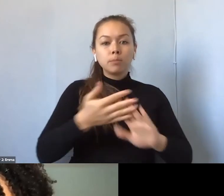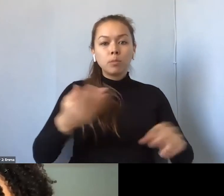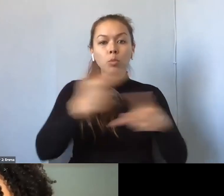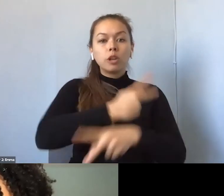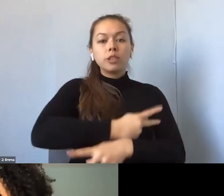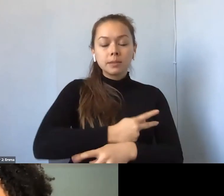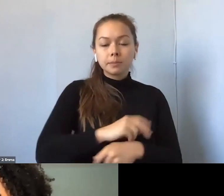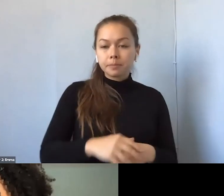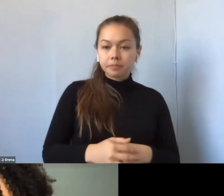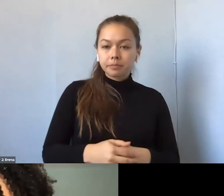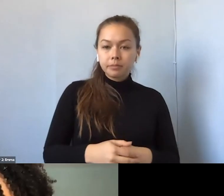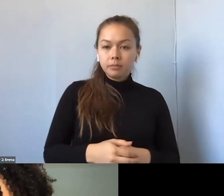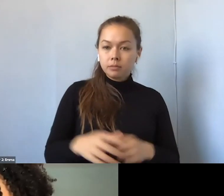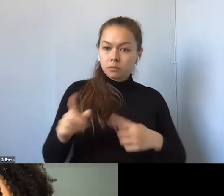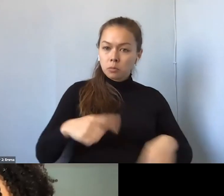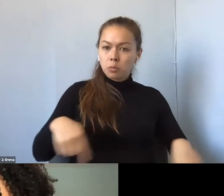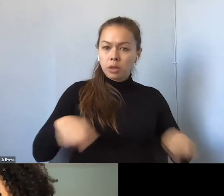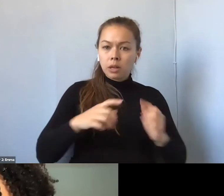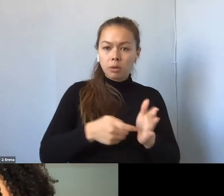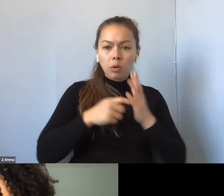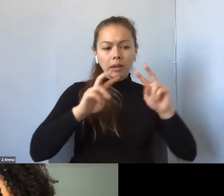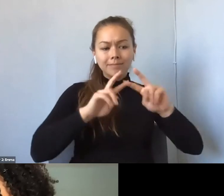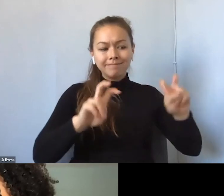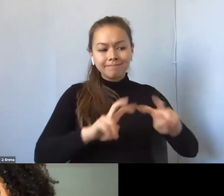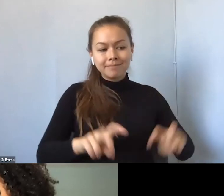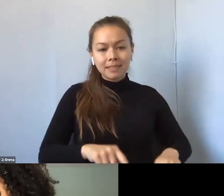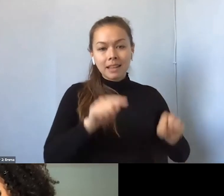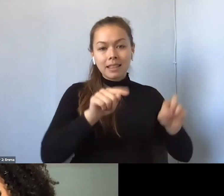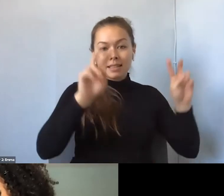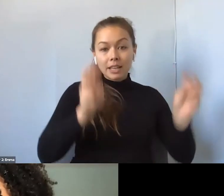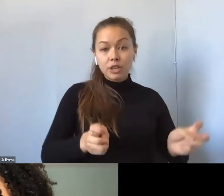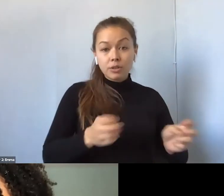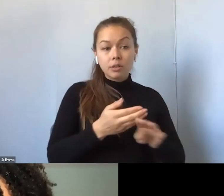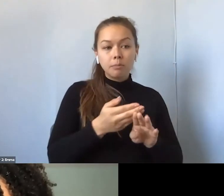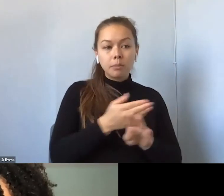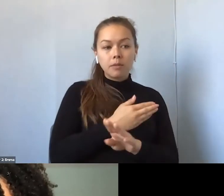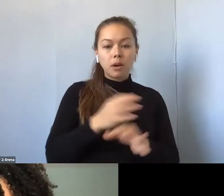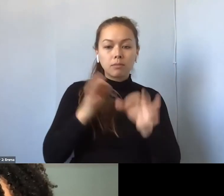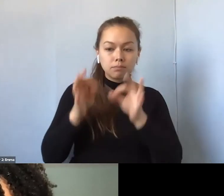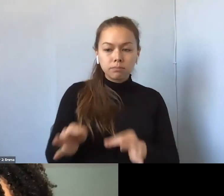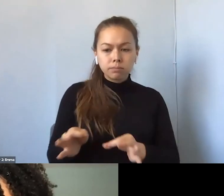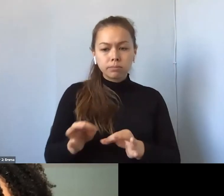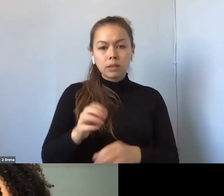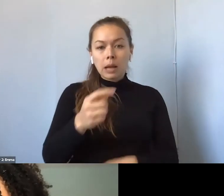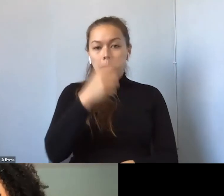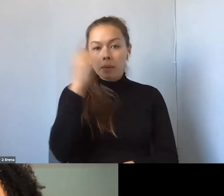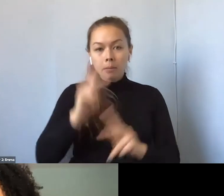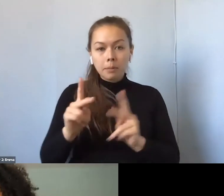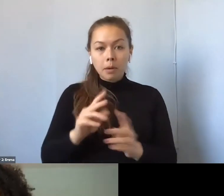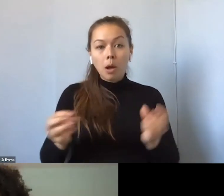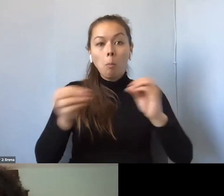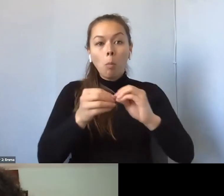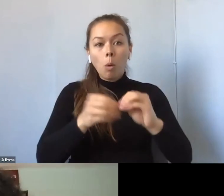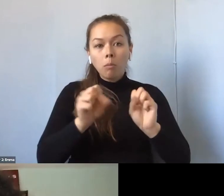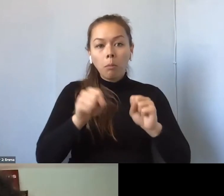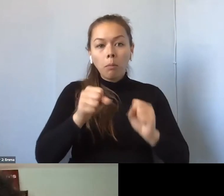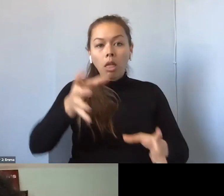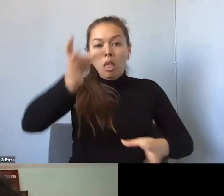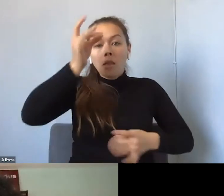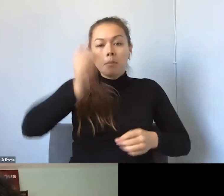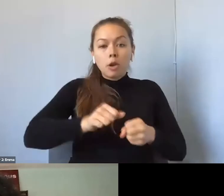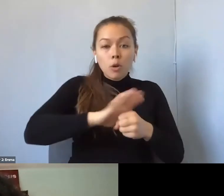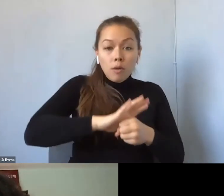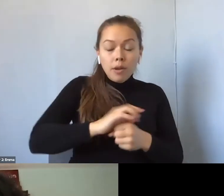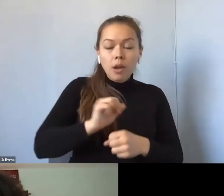role or before establishing if Black people are more or less susceptible to COVID or any illness. So that seems to be